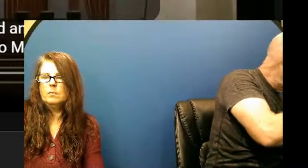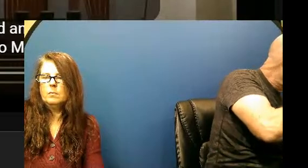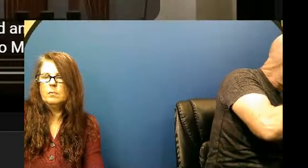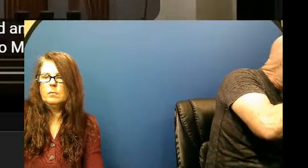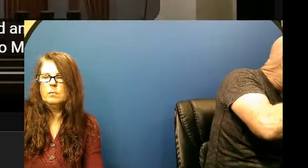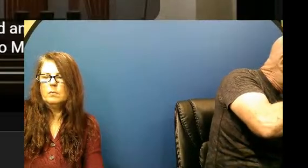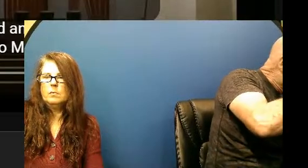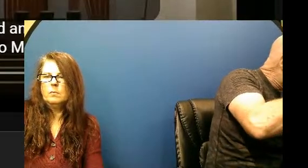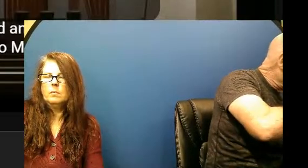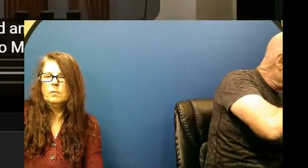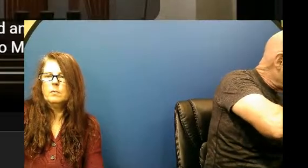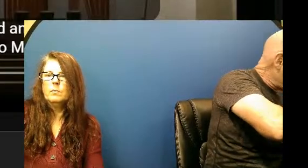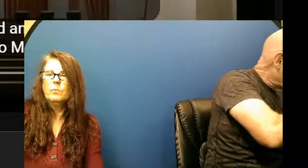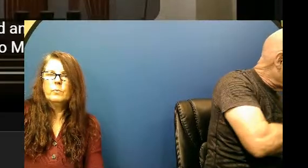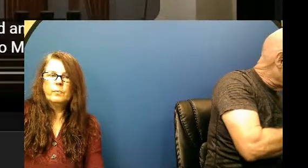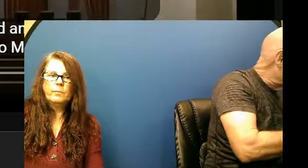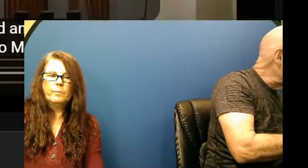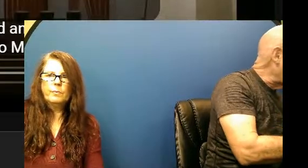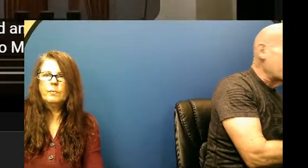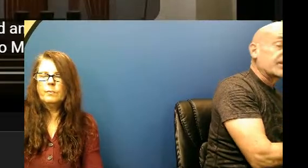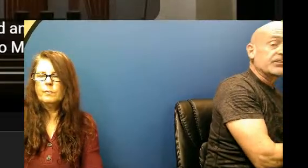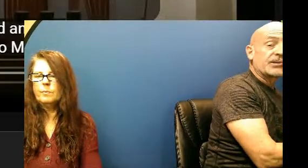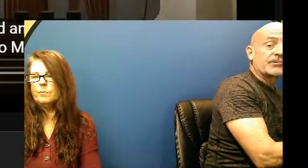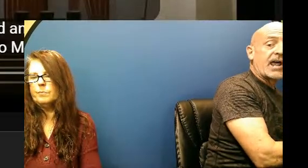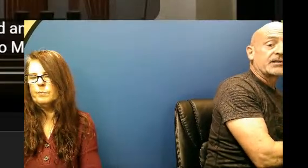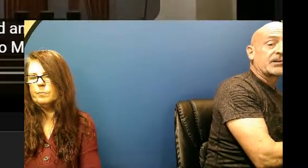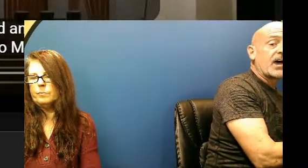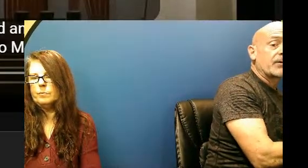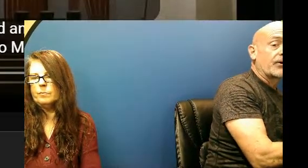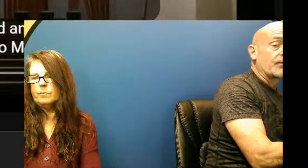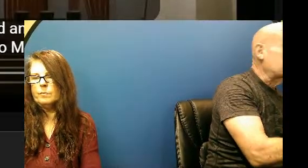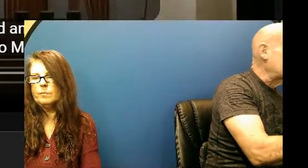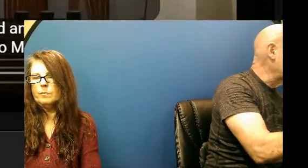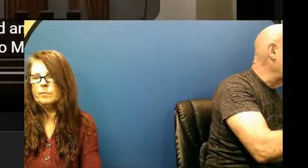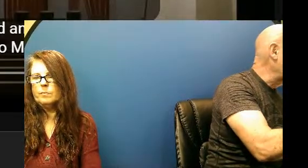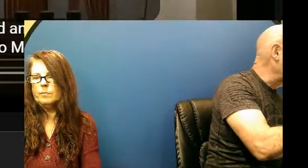see. One last question. Assuming She probably has an unredacted